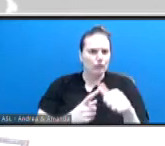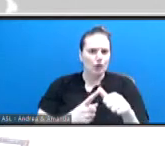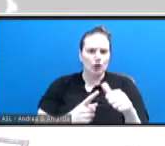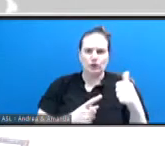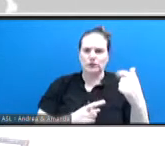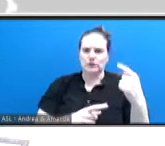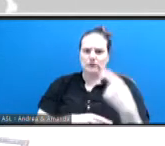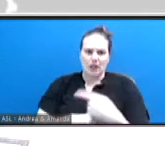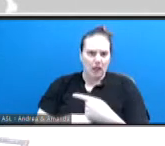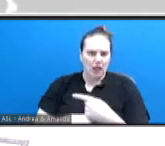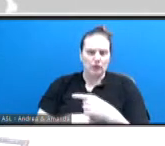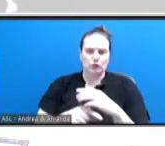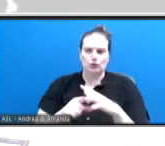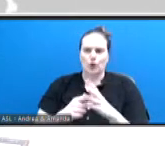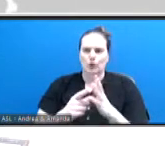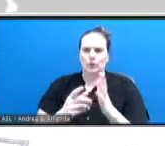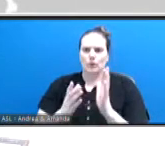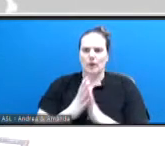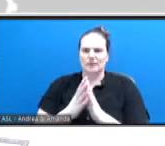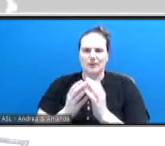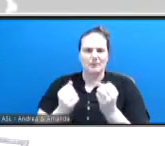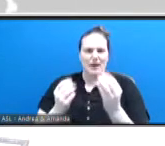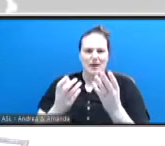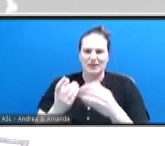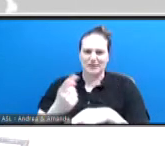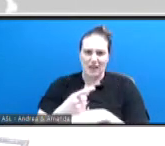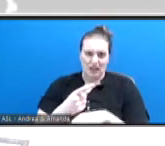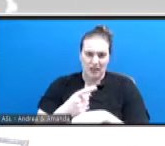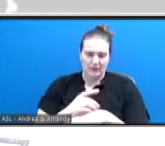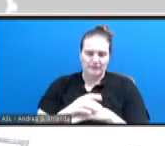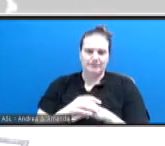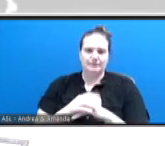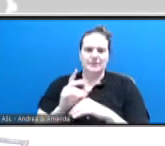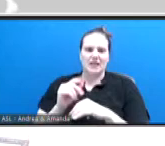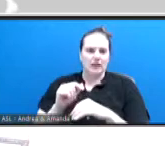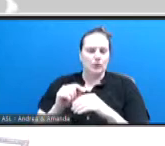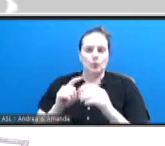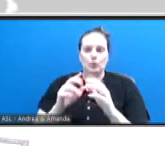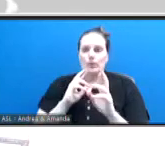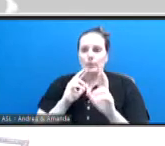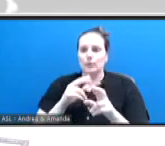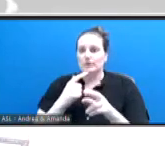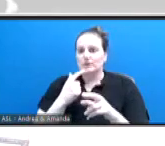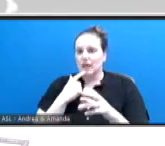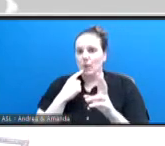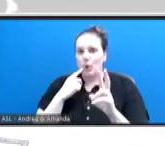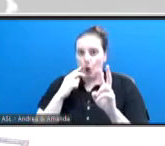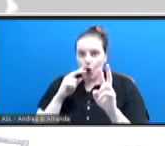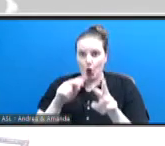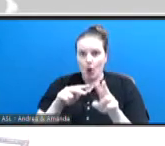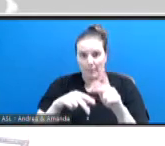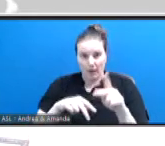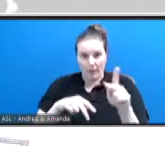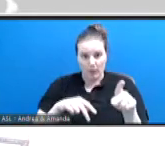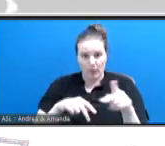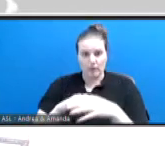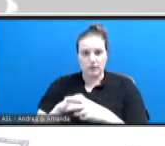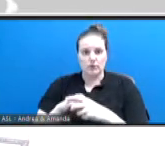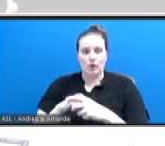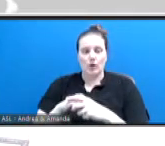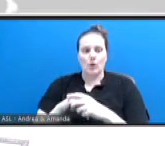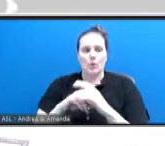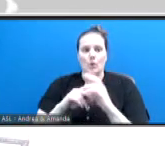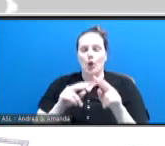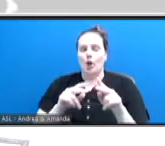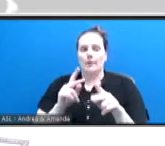started here, and we've requested lots of data. Our reports clearly say that we do look at PowerPoints, and we've looked at PowerPoints